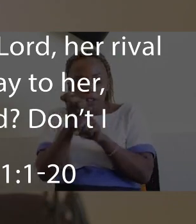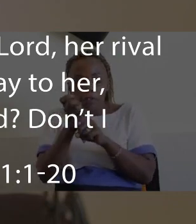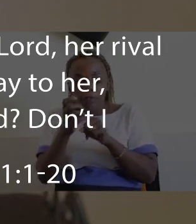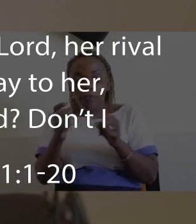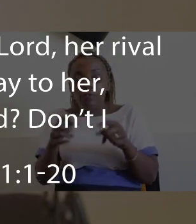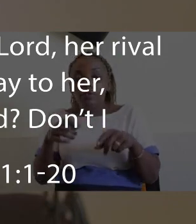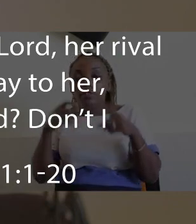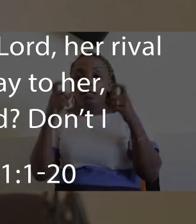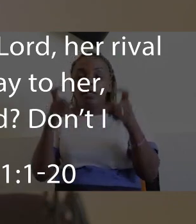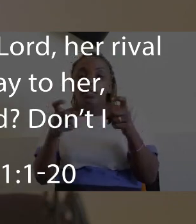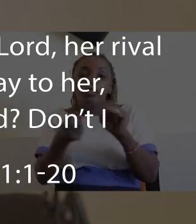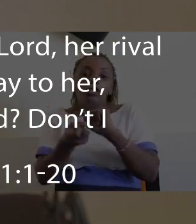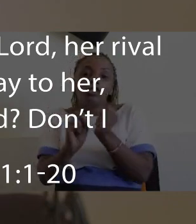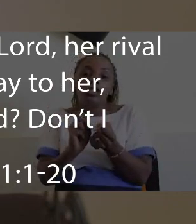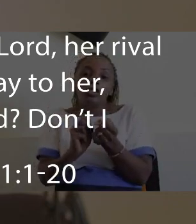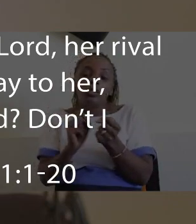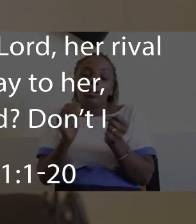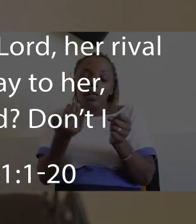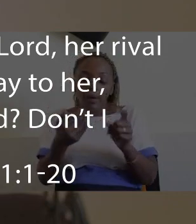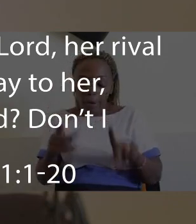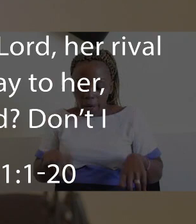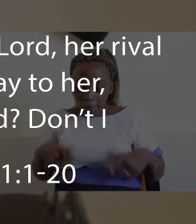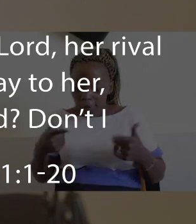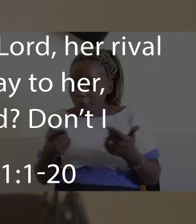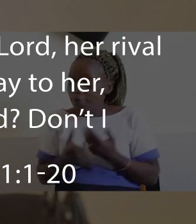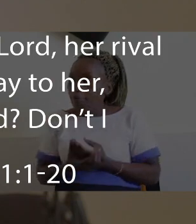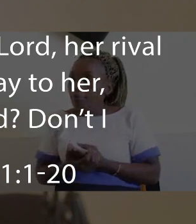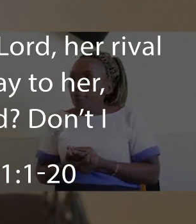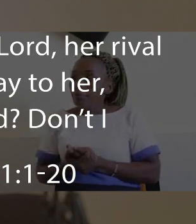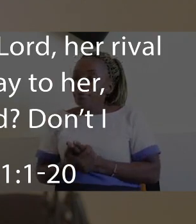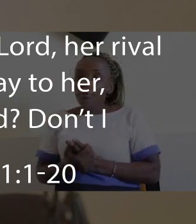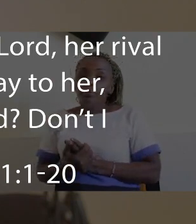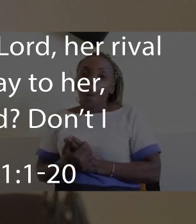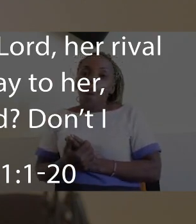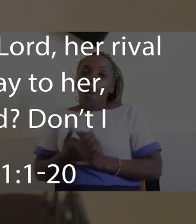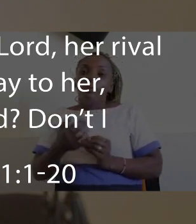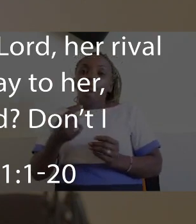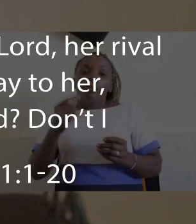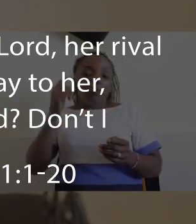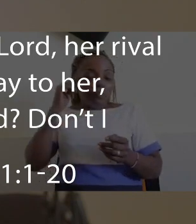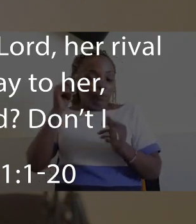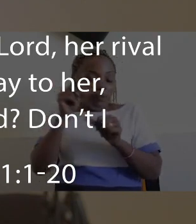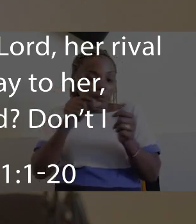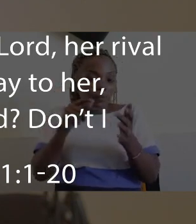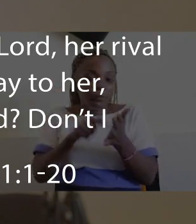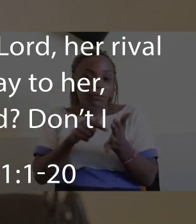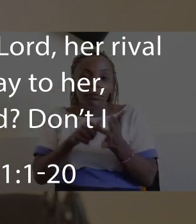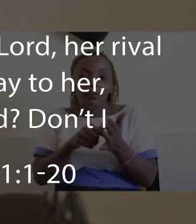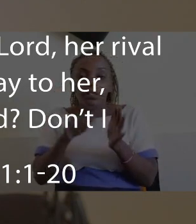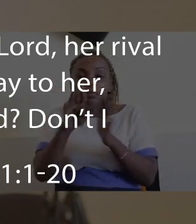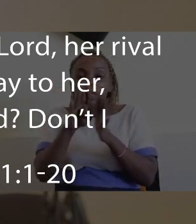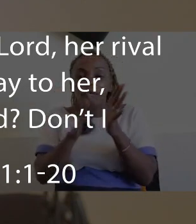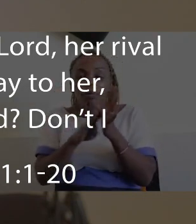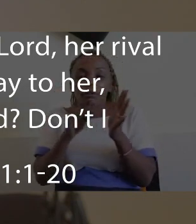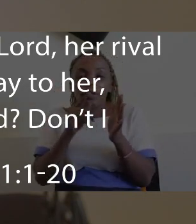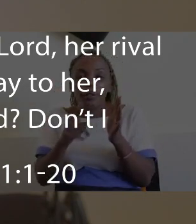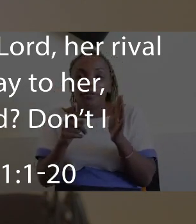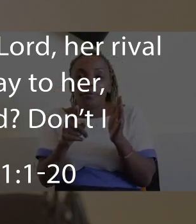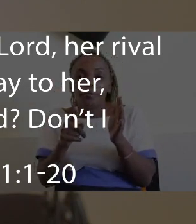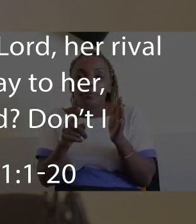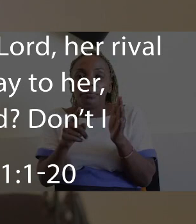bring a significant change in our lives. And so think about that. The Bible says